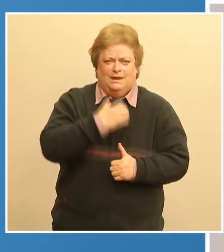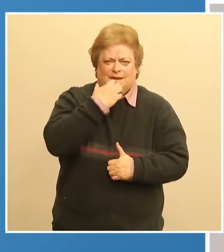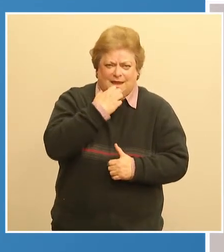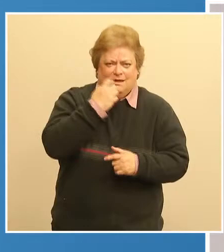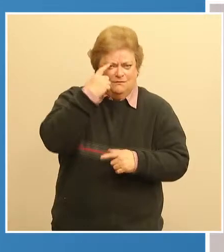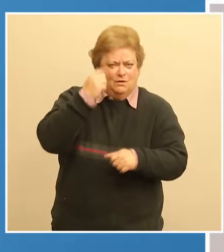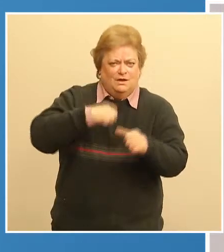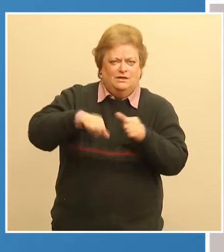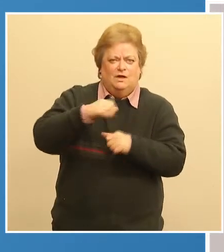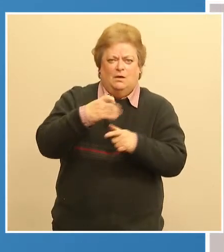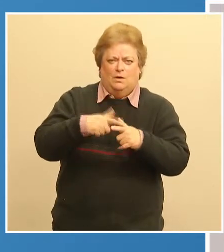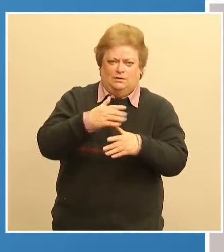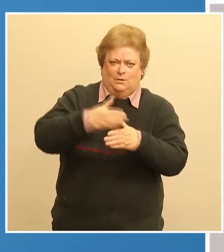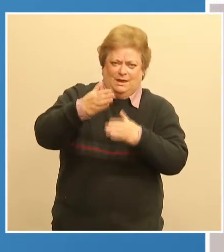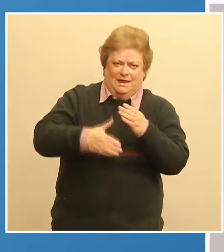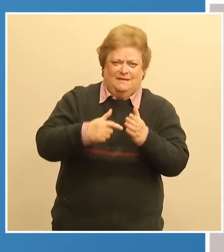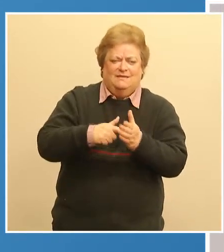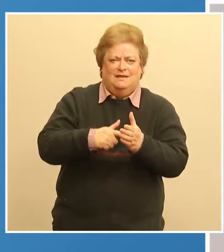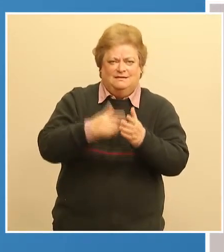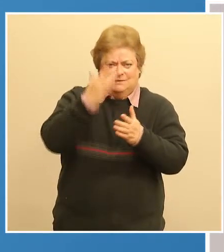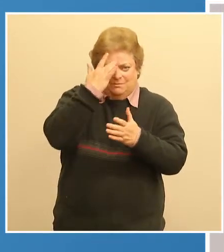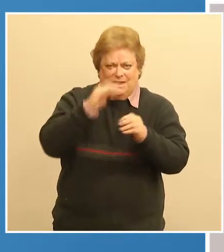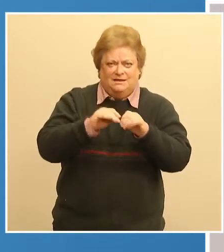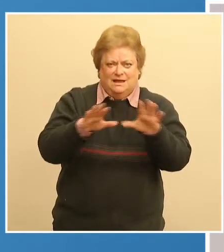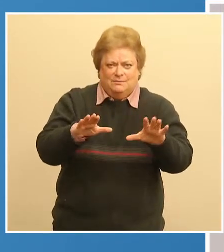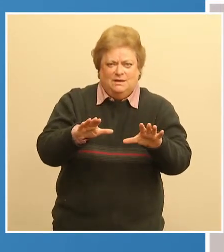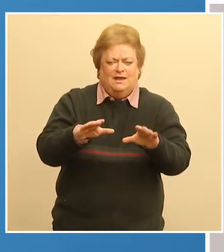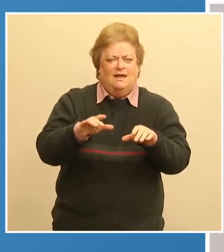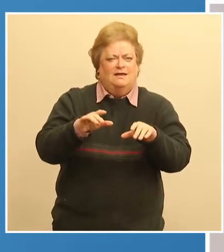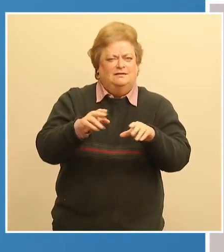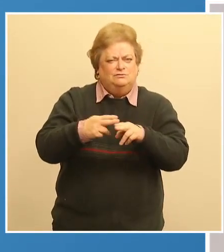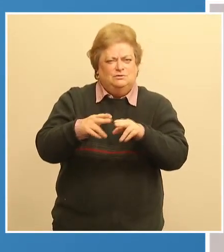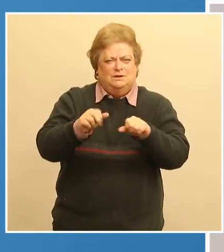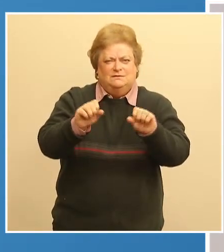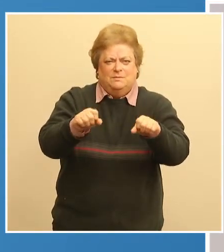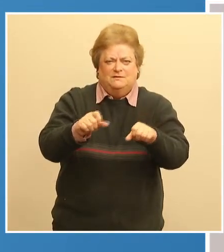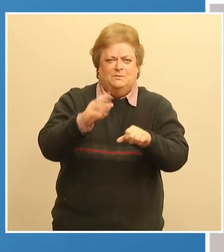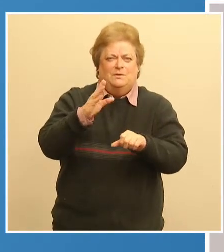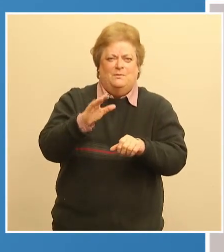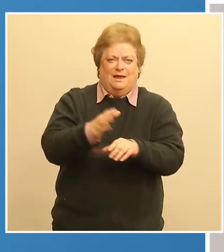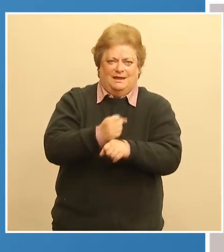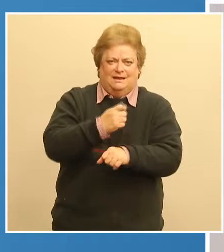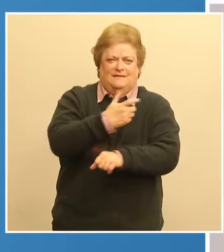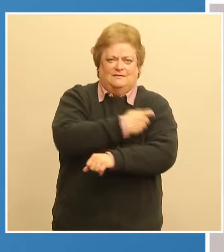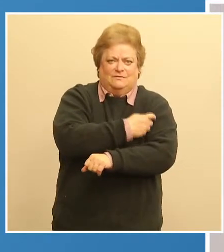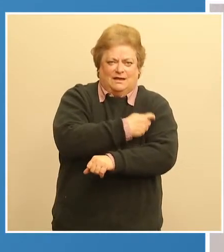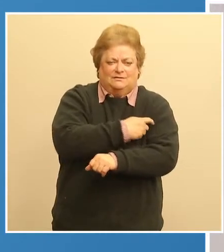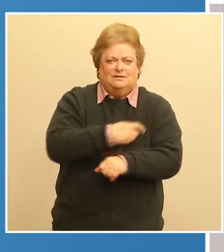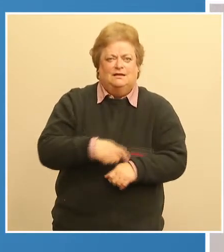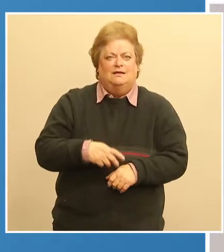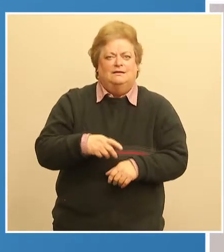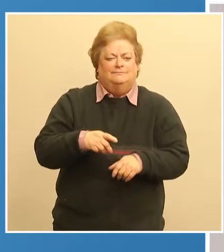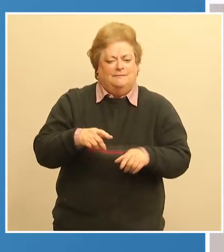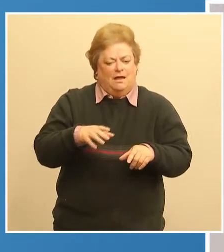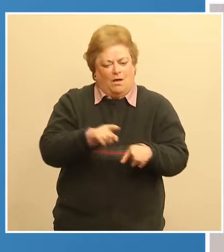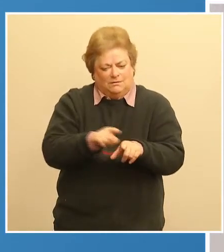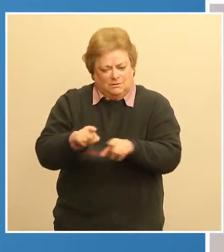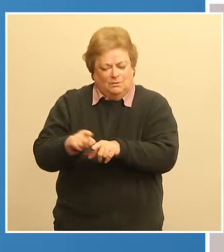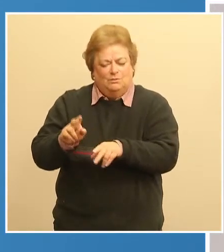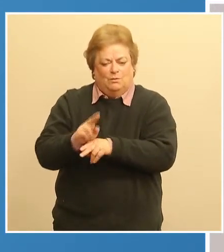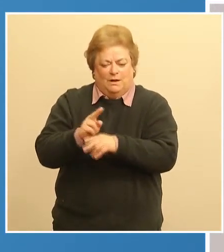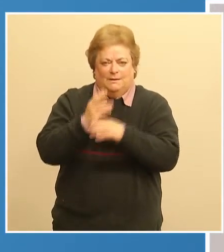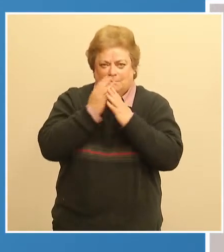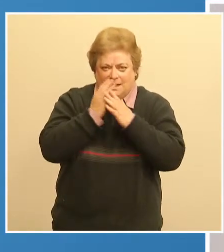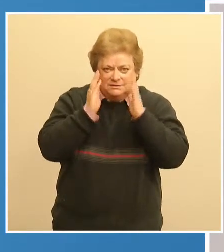end this pandemic as soon as possible by getting vaccinated and by taking prudent precautions like wearing masks, washing